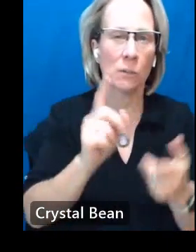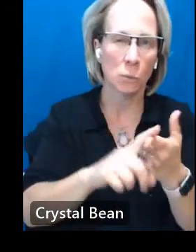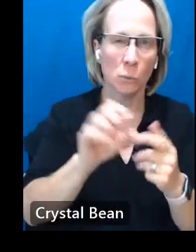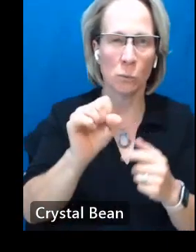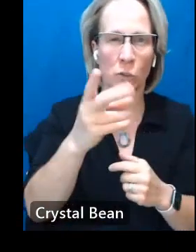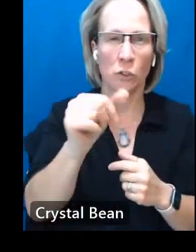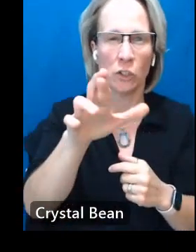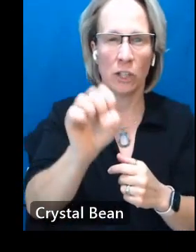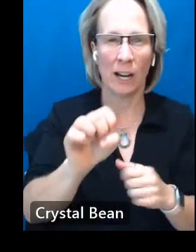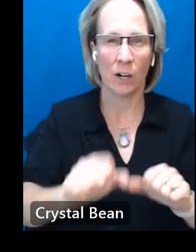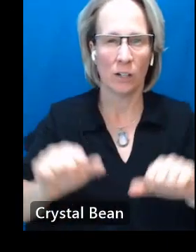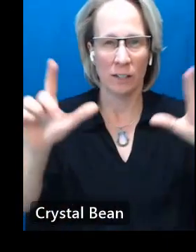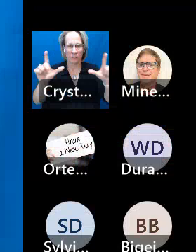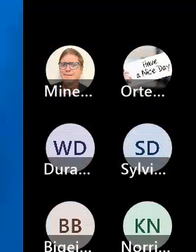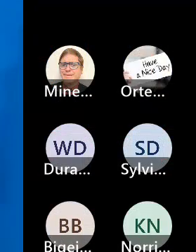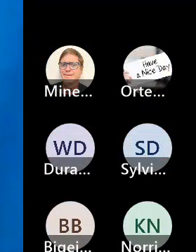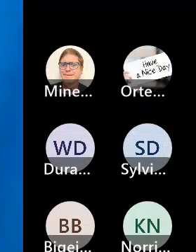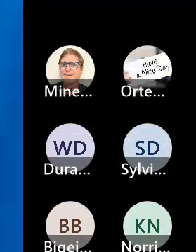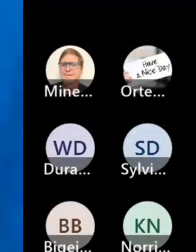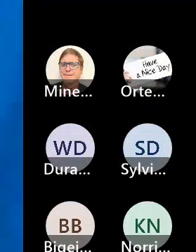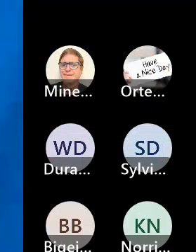be patient.